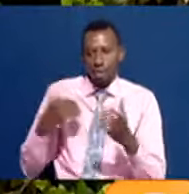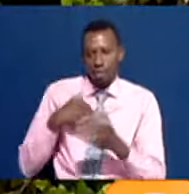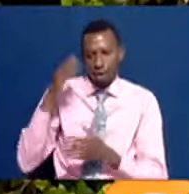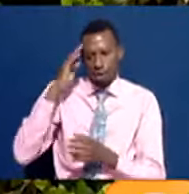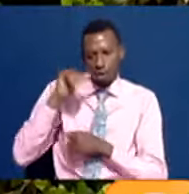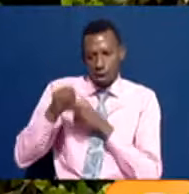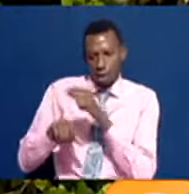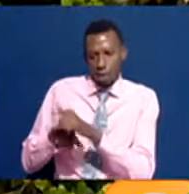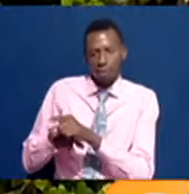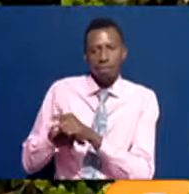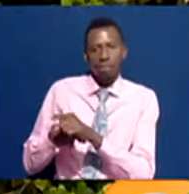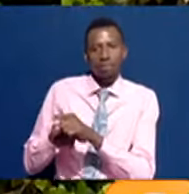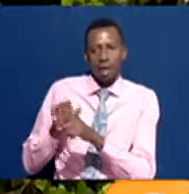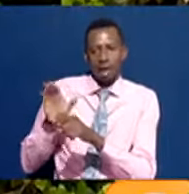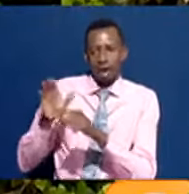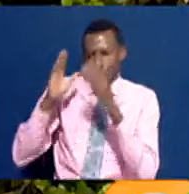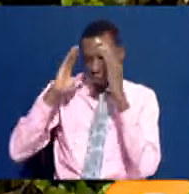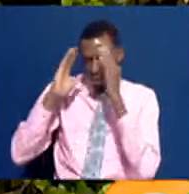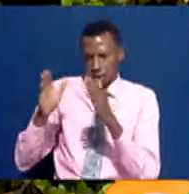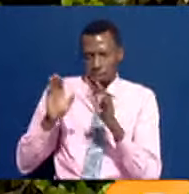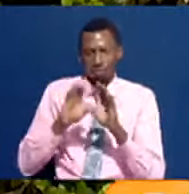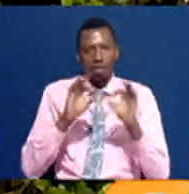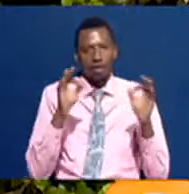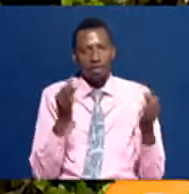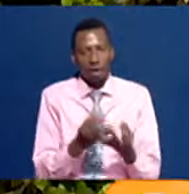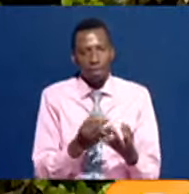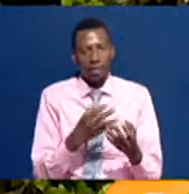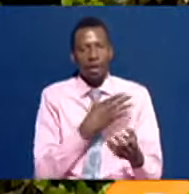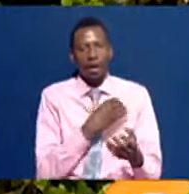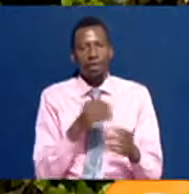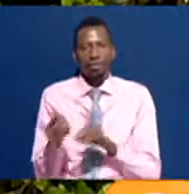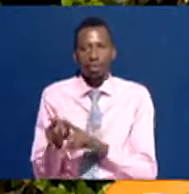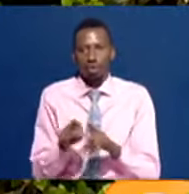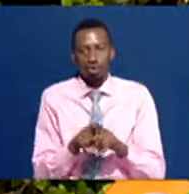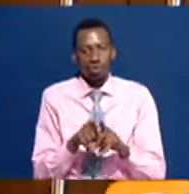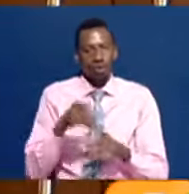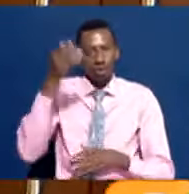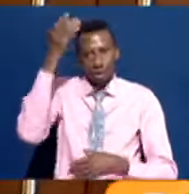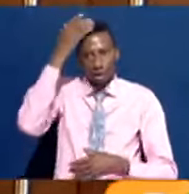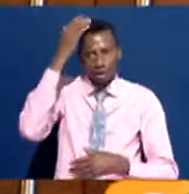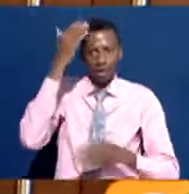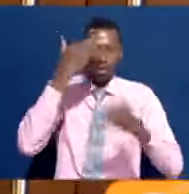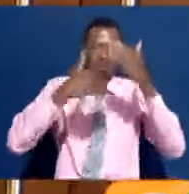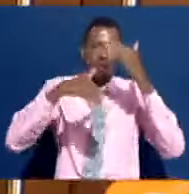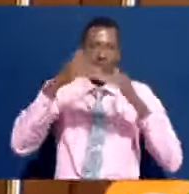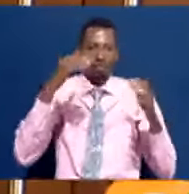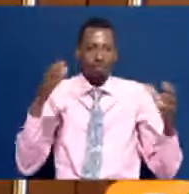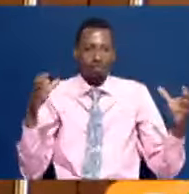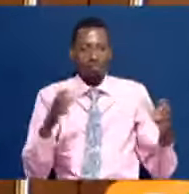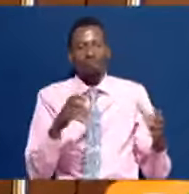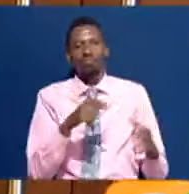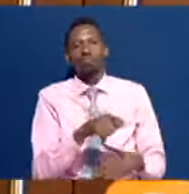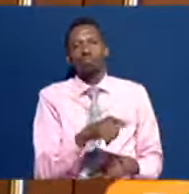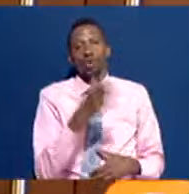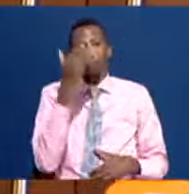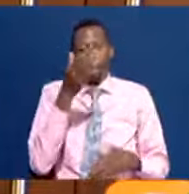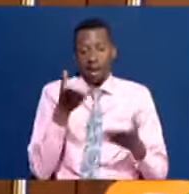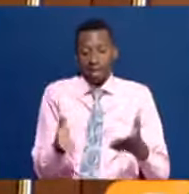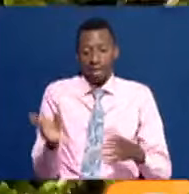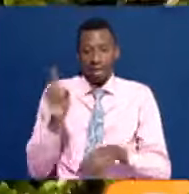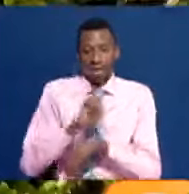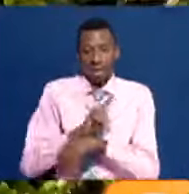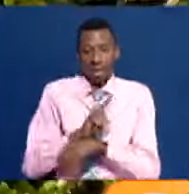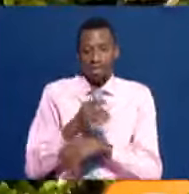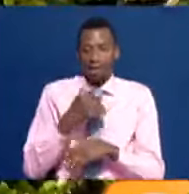commitment to the family and to the nursing profession. Because these days, there's a lot